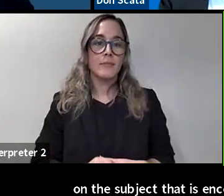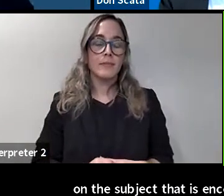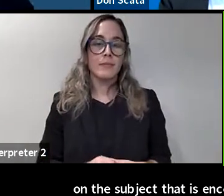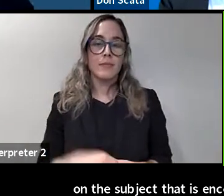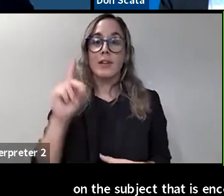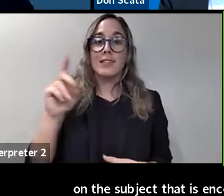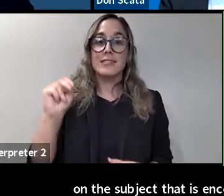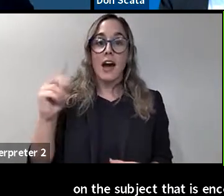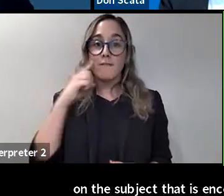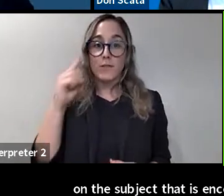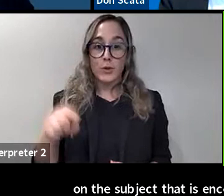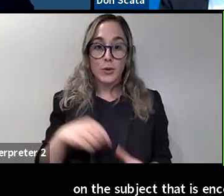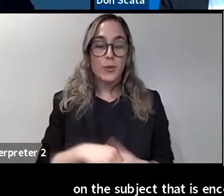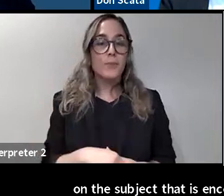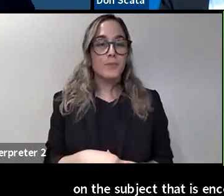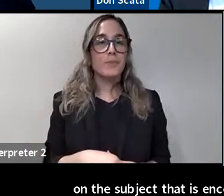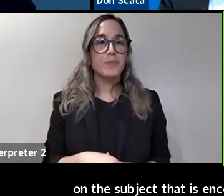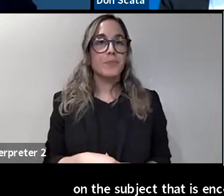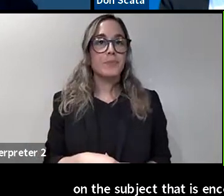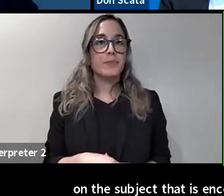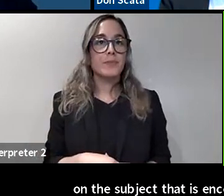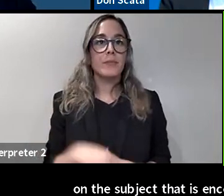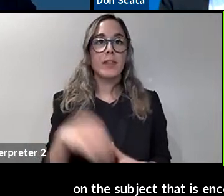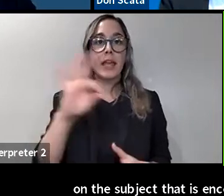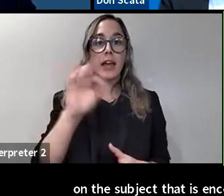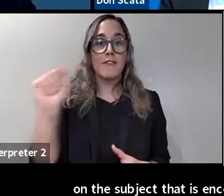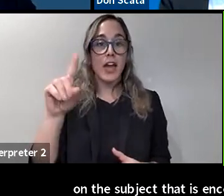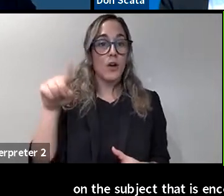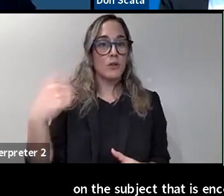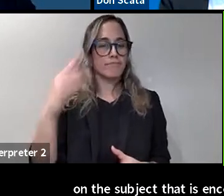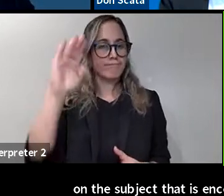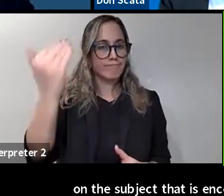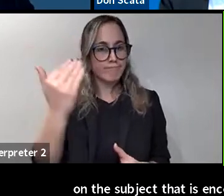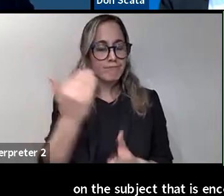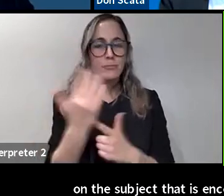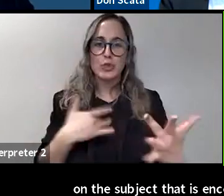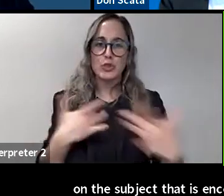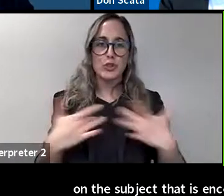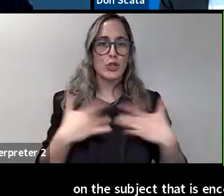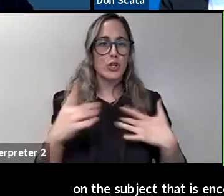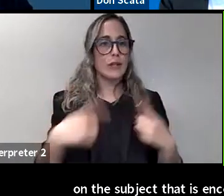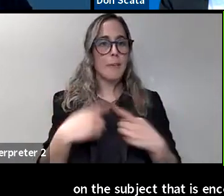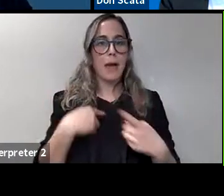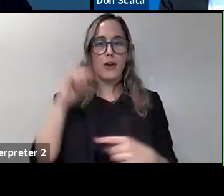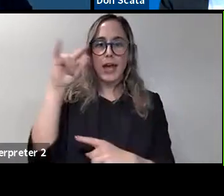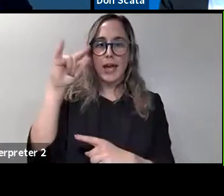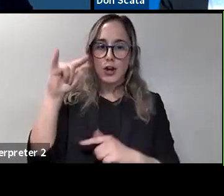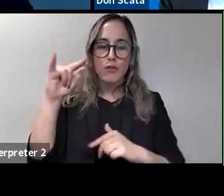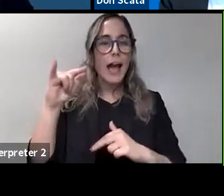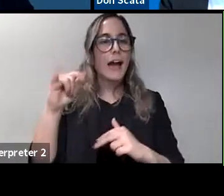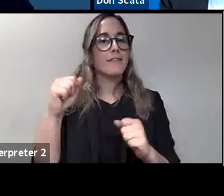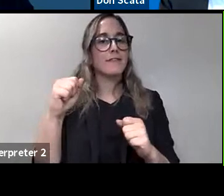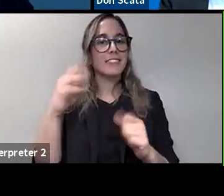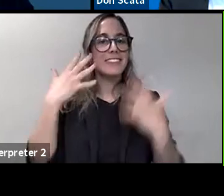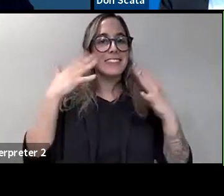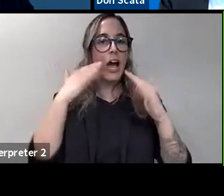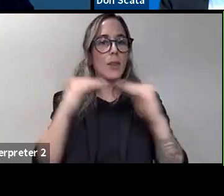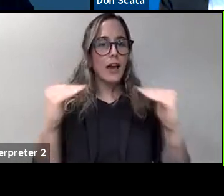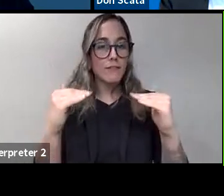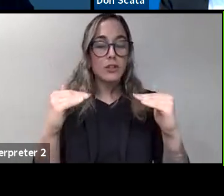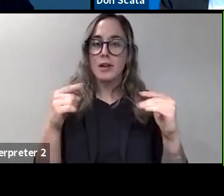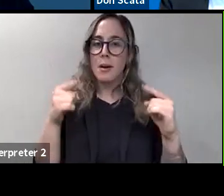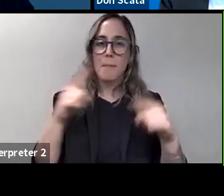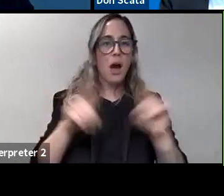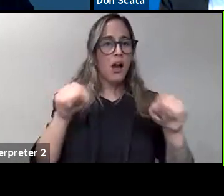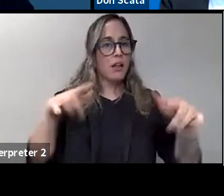Don, for you, one for you. The FAA only seems concerned about aircraft sound levels. You have yet to